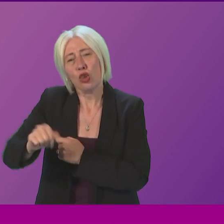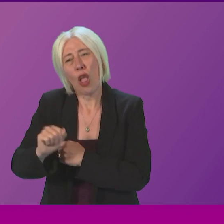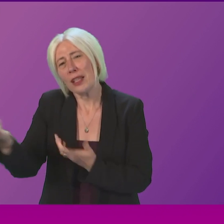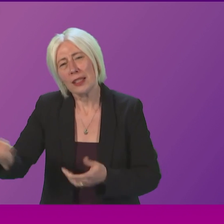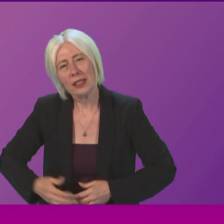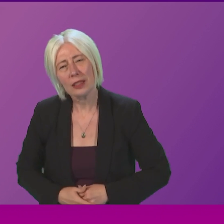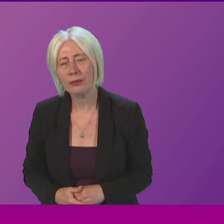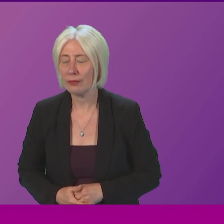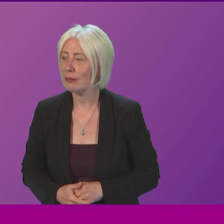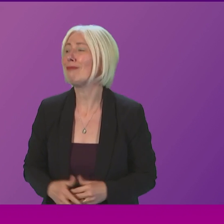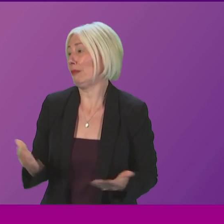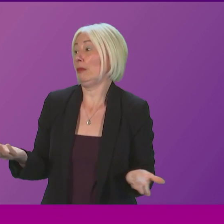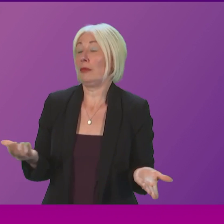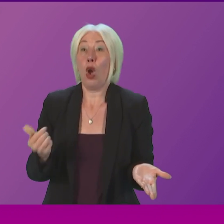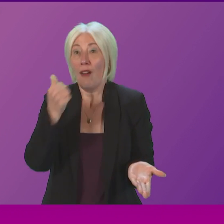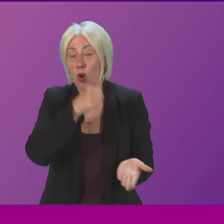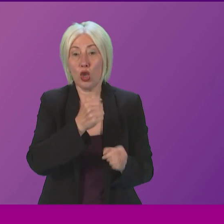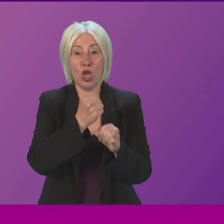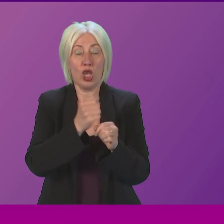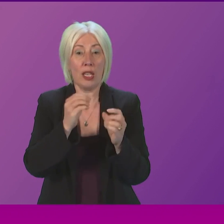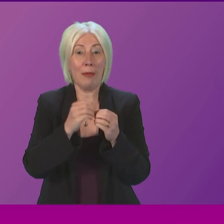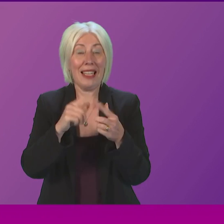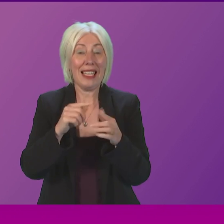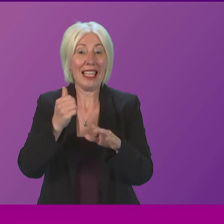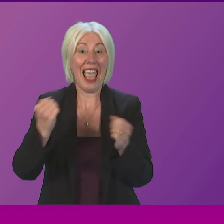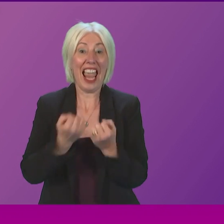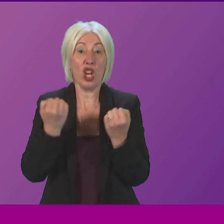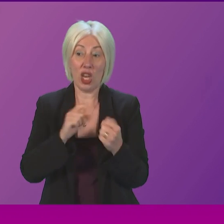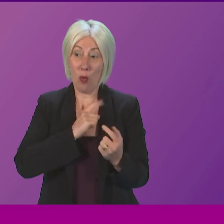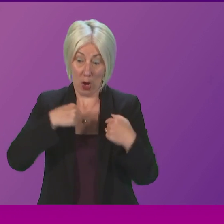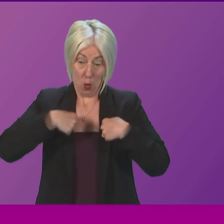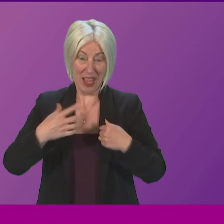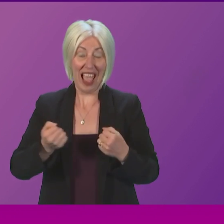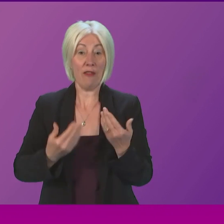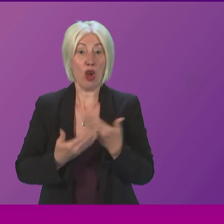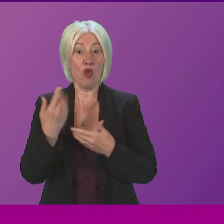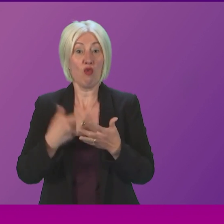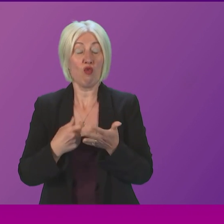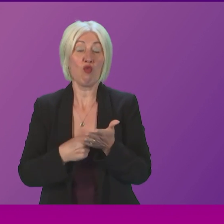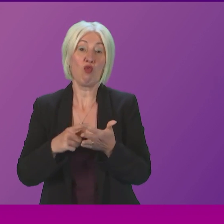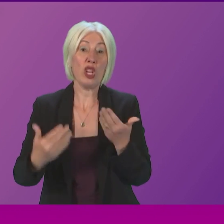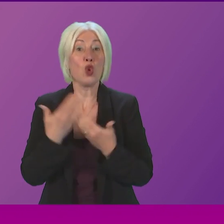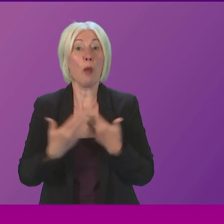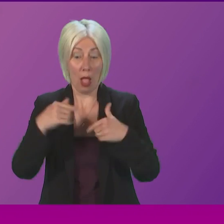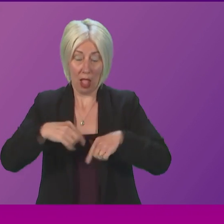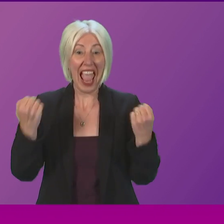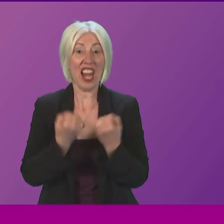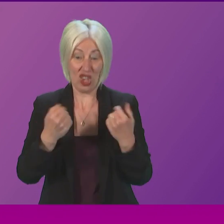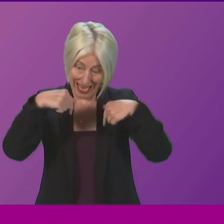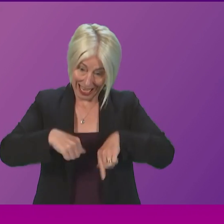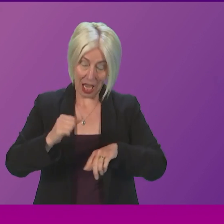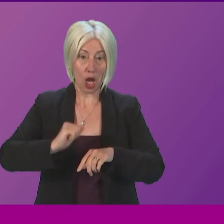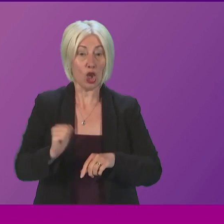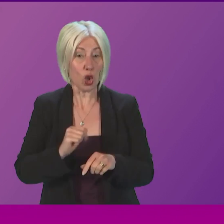First Minister? Of course a GB energy company would be based in Scotland, because we have the majority of the renewables and the natural resources here in